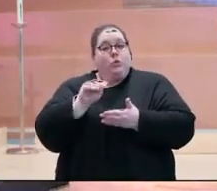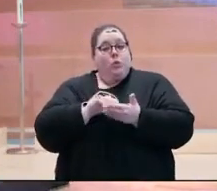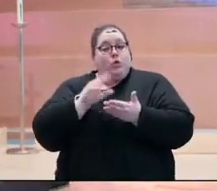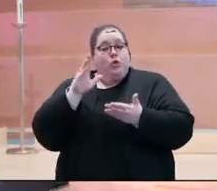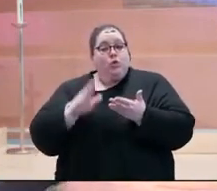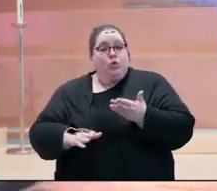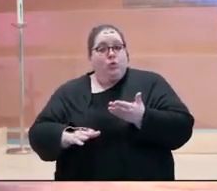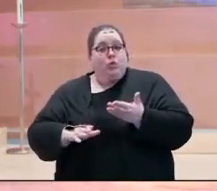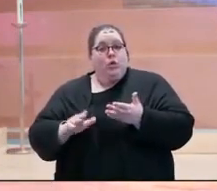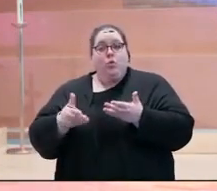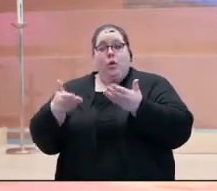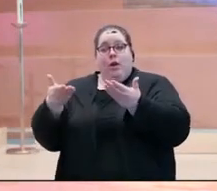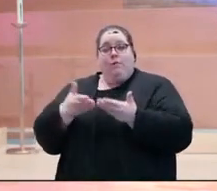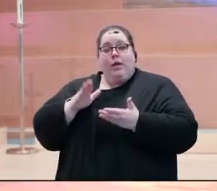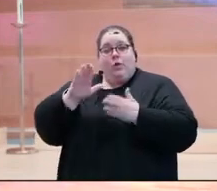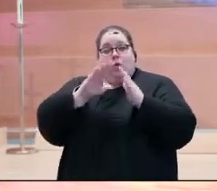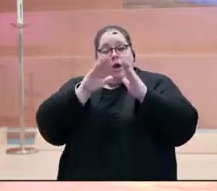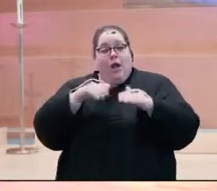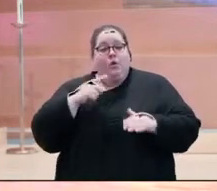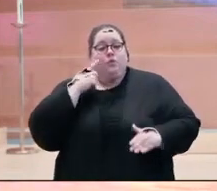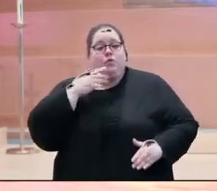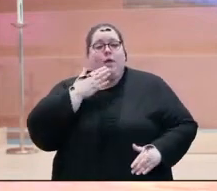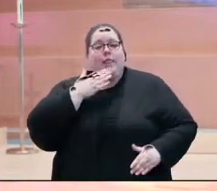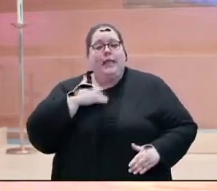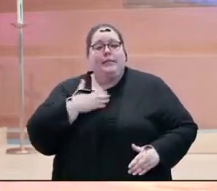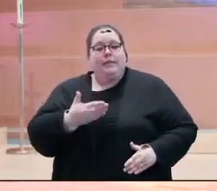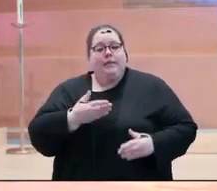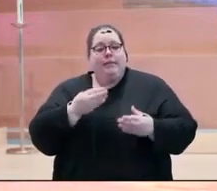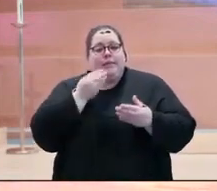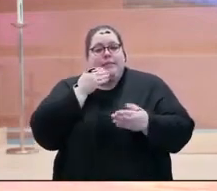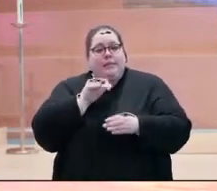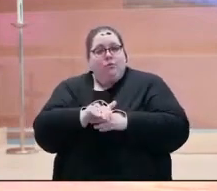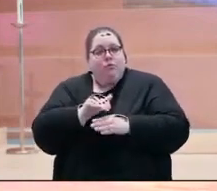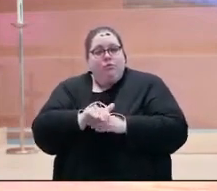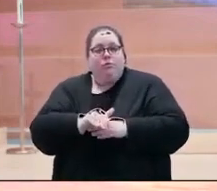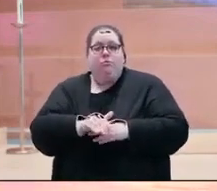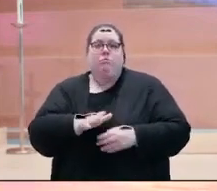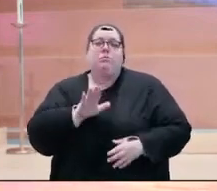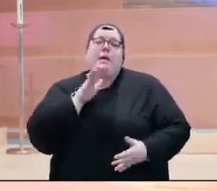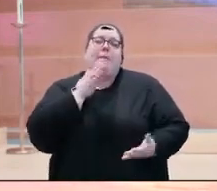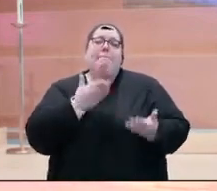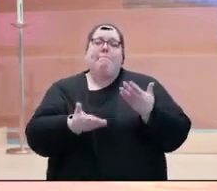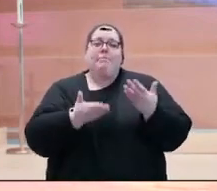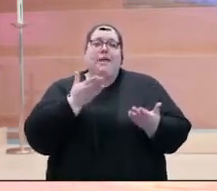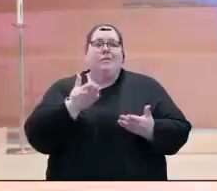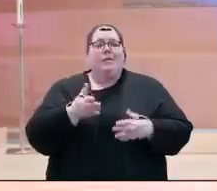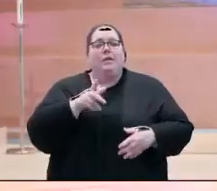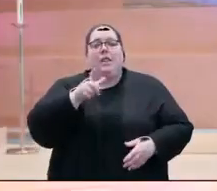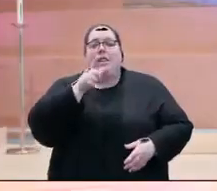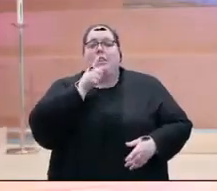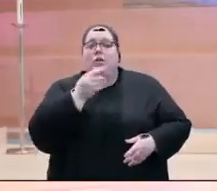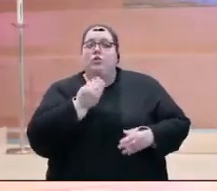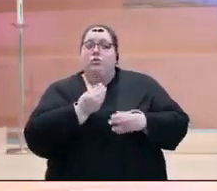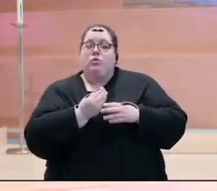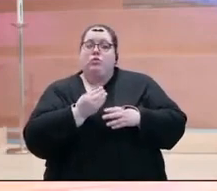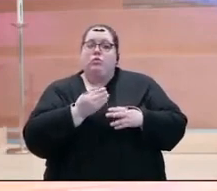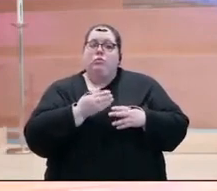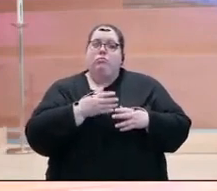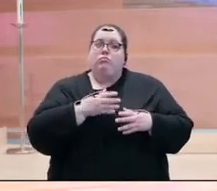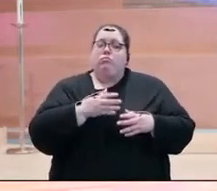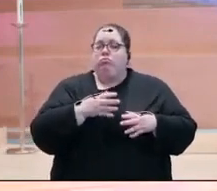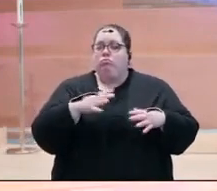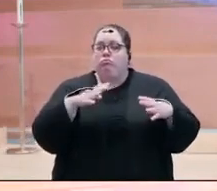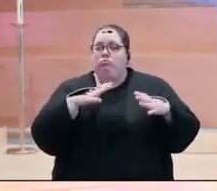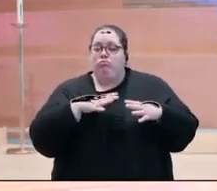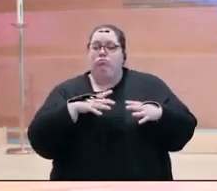dinner? Maybe it looks like next time you're on your lunch break and you're walking by downtown by a homeless person, and instead of dropping a